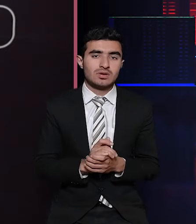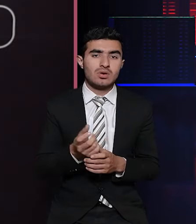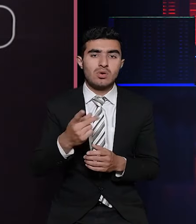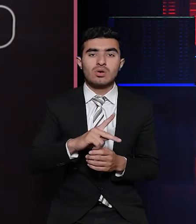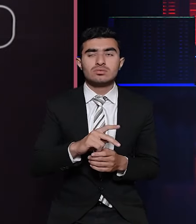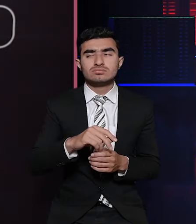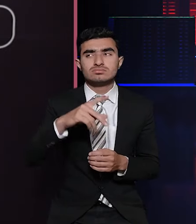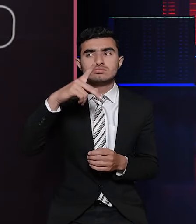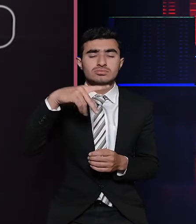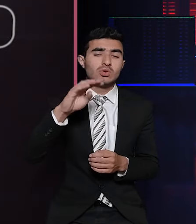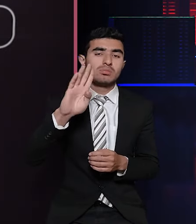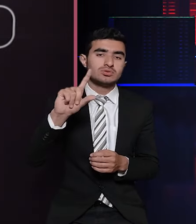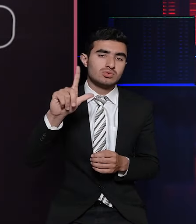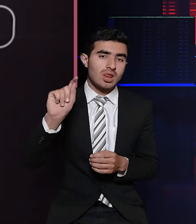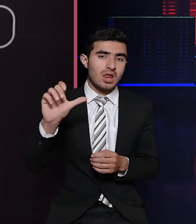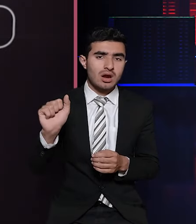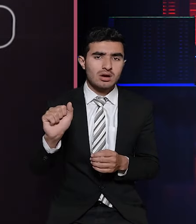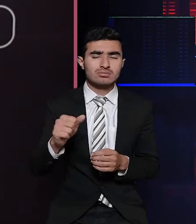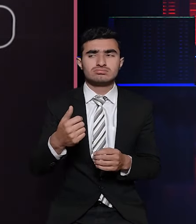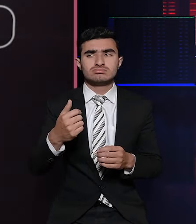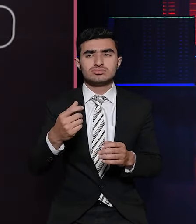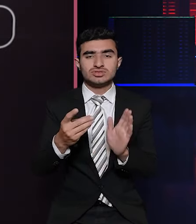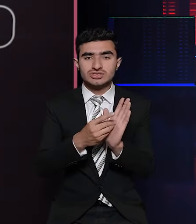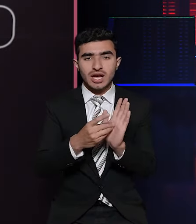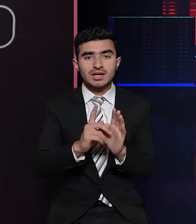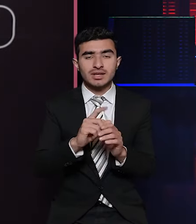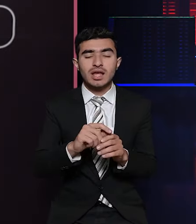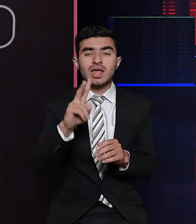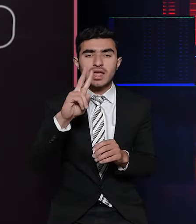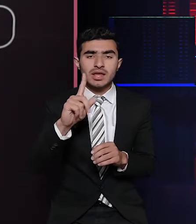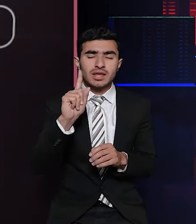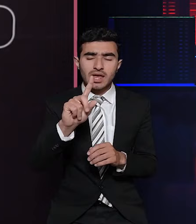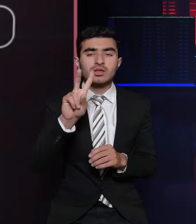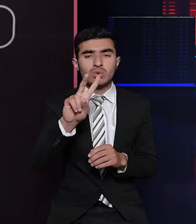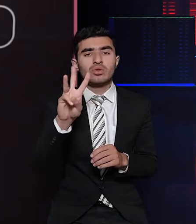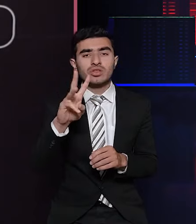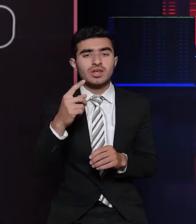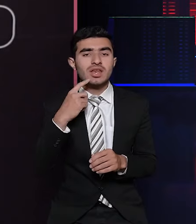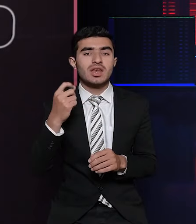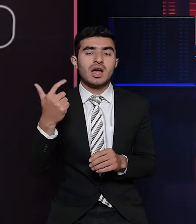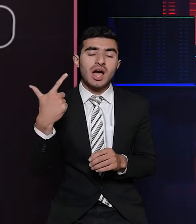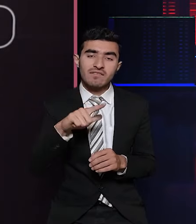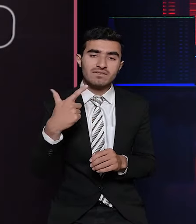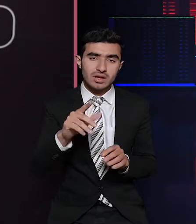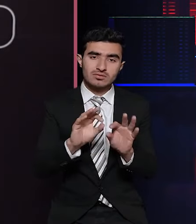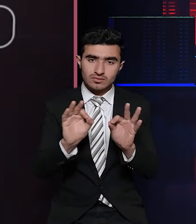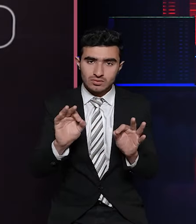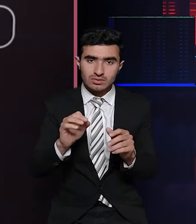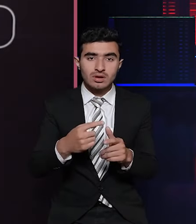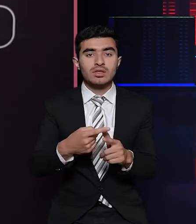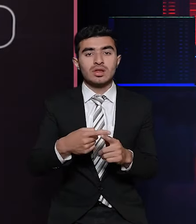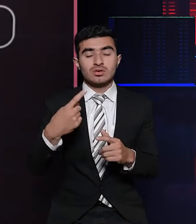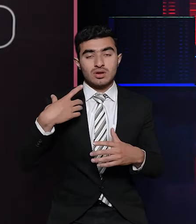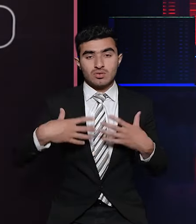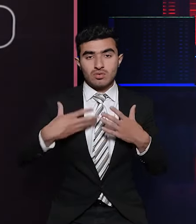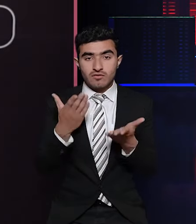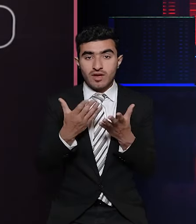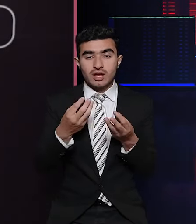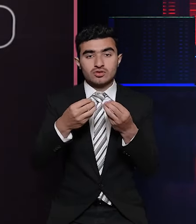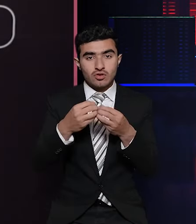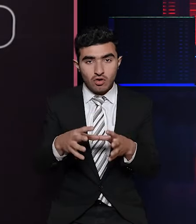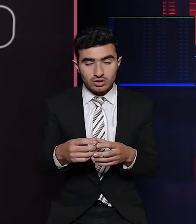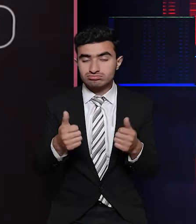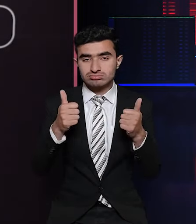Popular diets ka ye hota hai ki aap ek do hafte ya teen hafte kar lete ho, you lose some weight, when you get back to